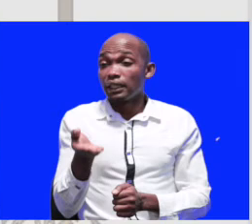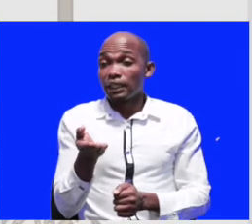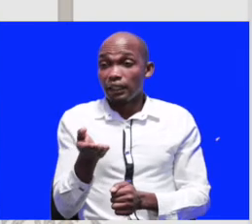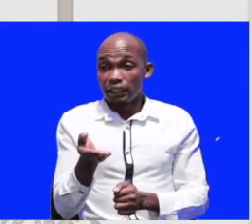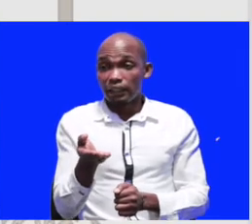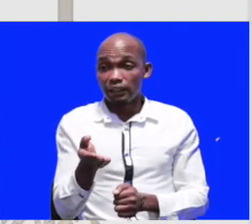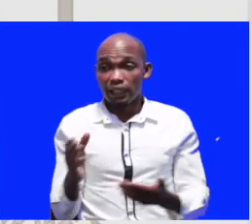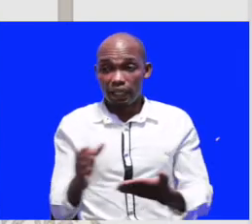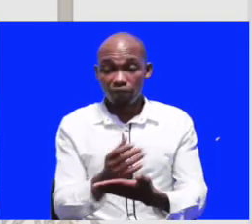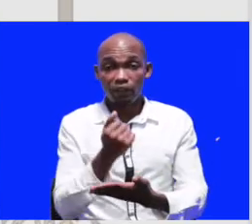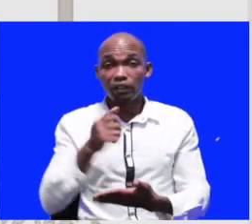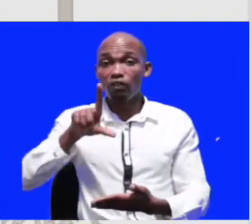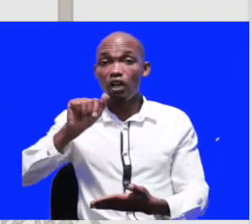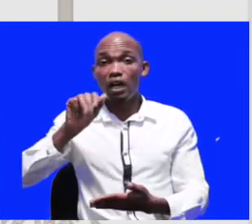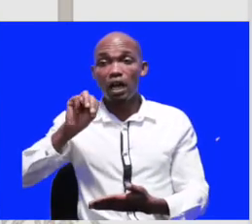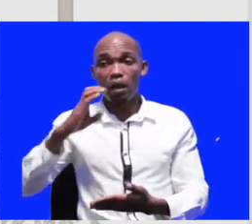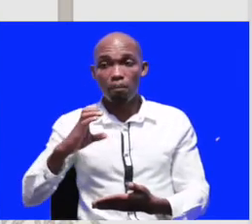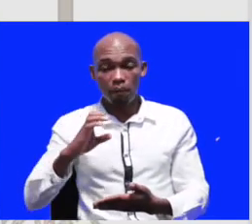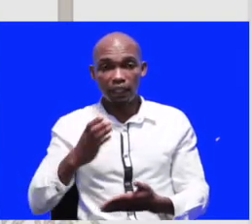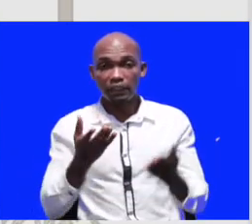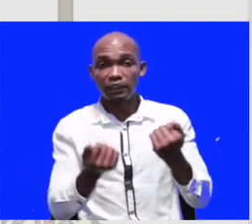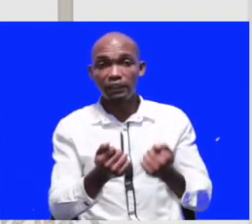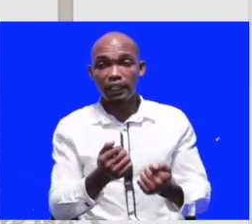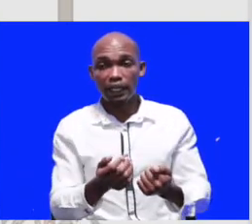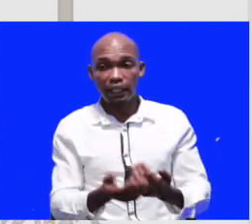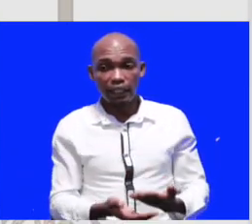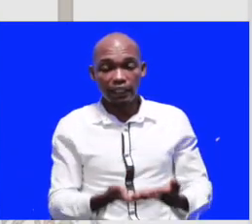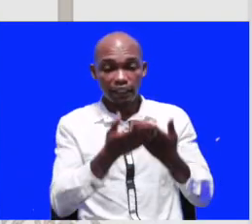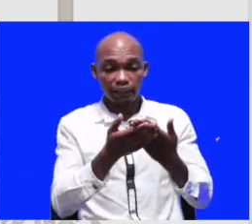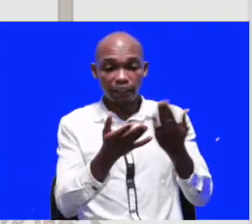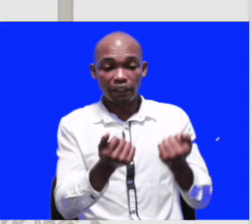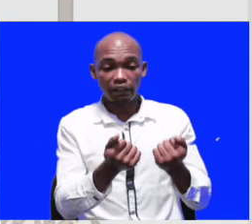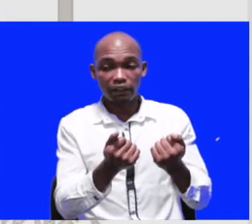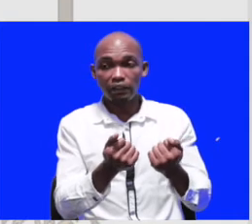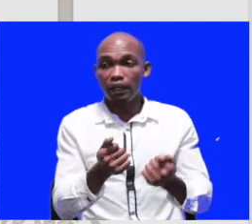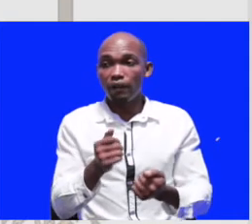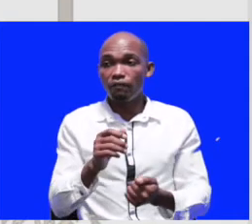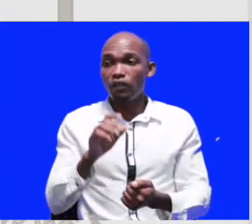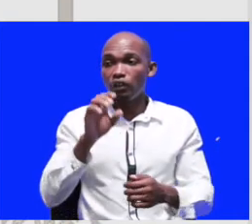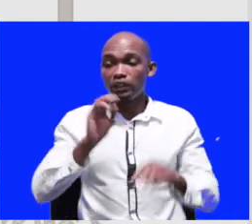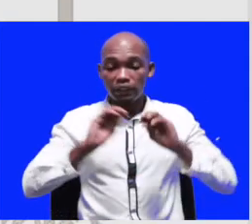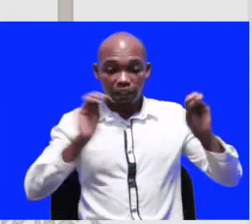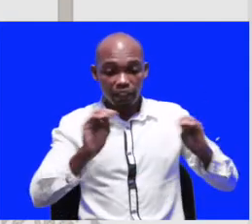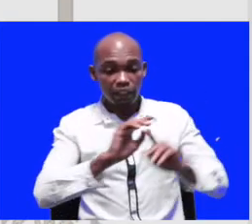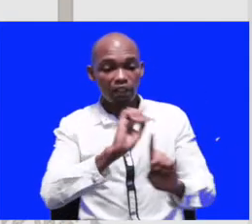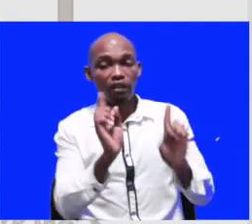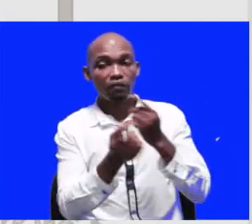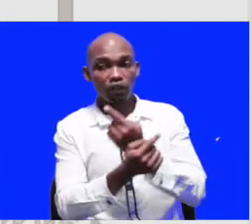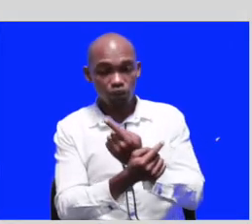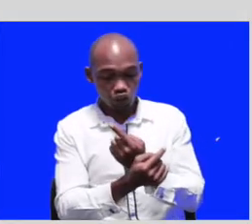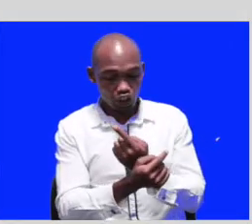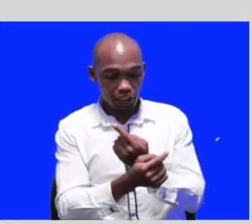theory. Lamarck theory led to further studies on evolution of species. It gave rise to discovery